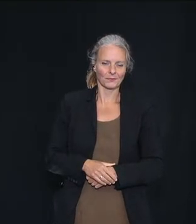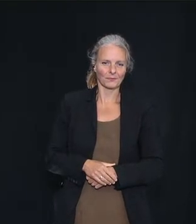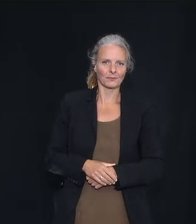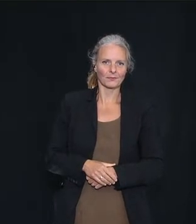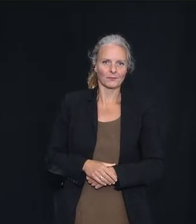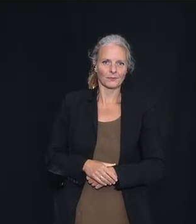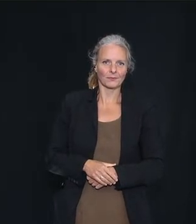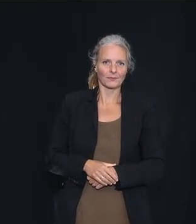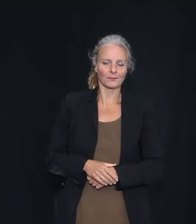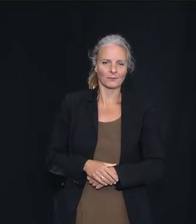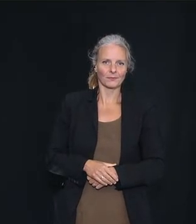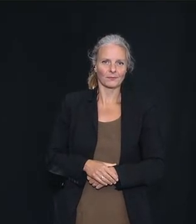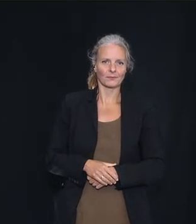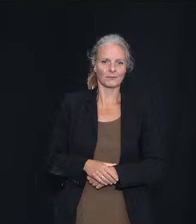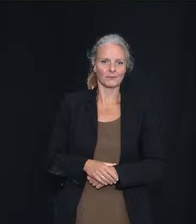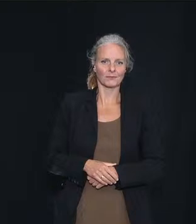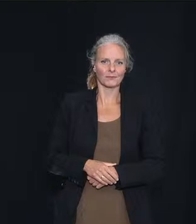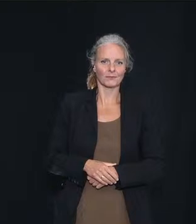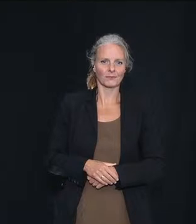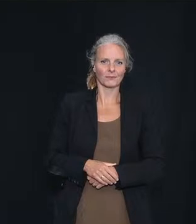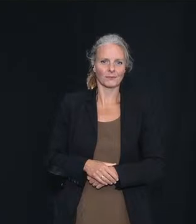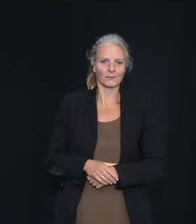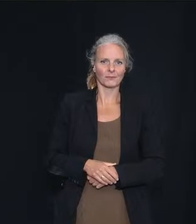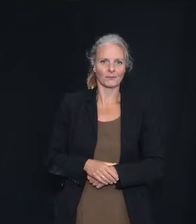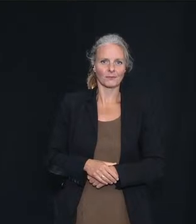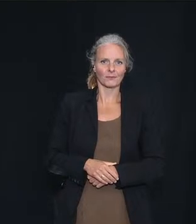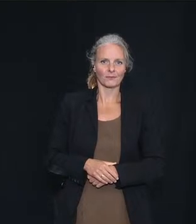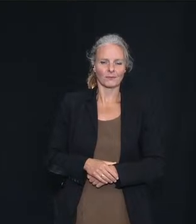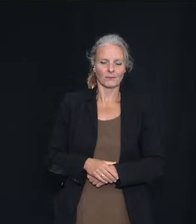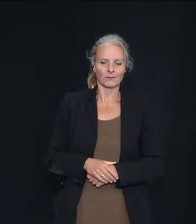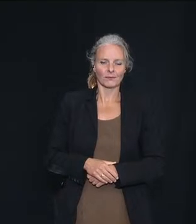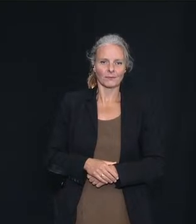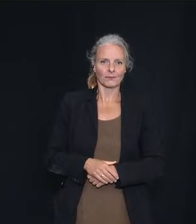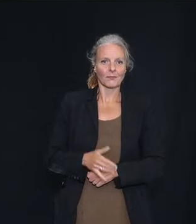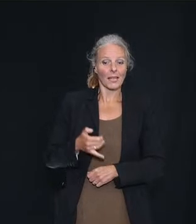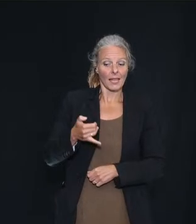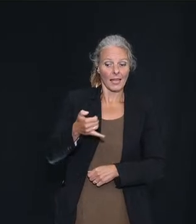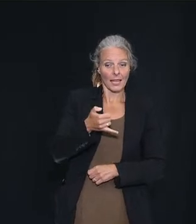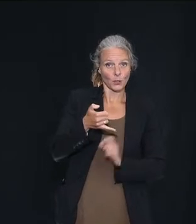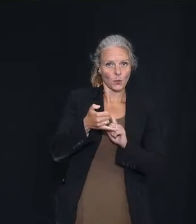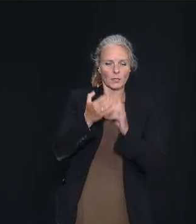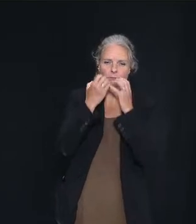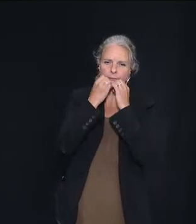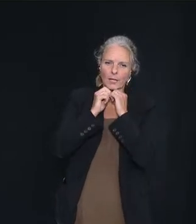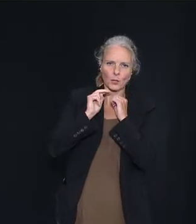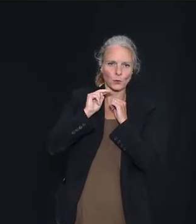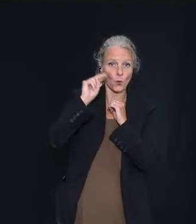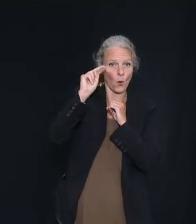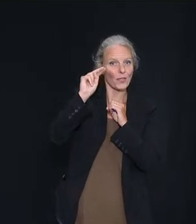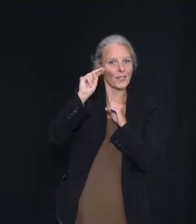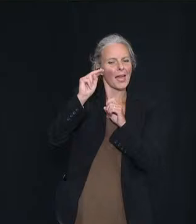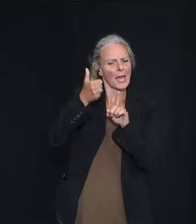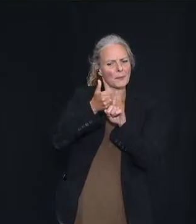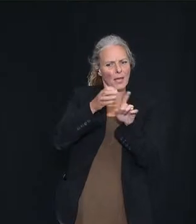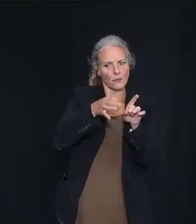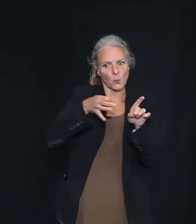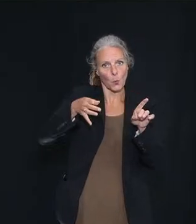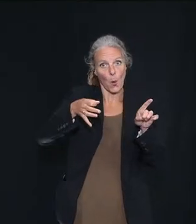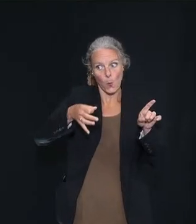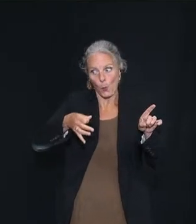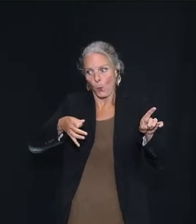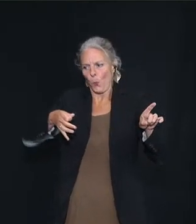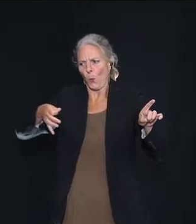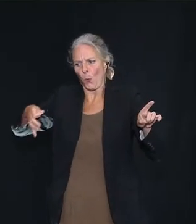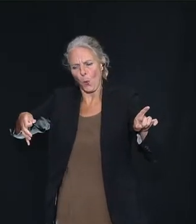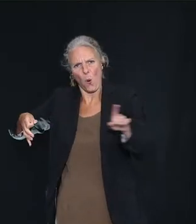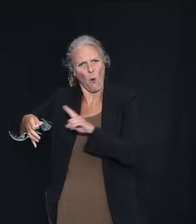And then also it's special for the Inuit, because they are a minority within a minority. It's easy to